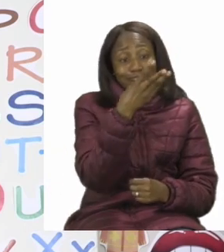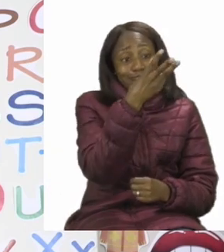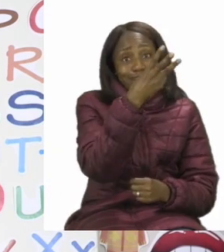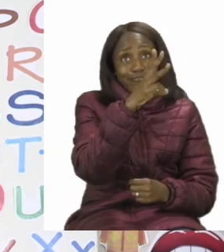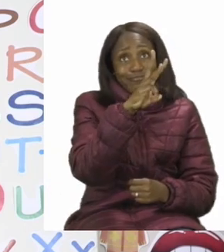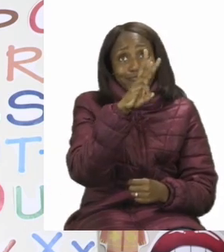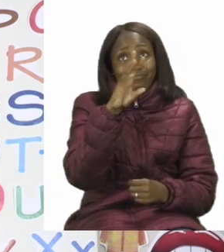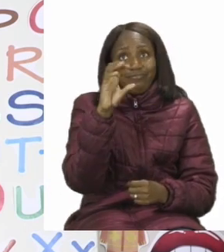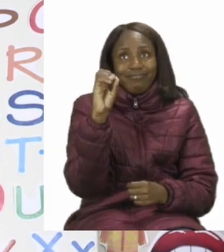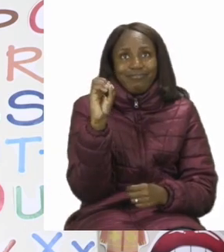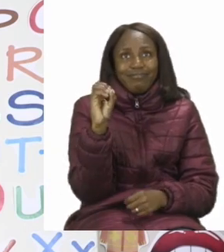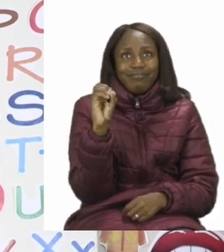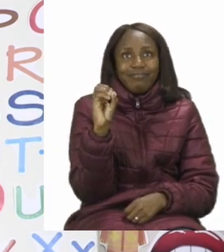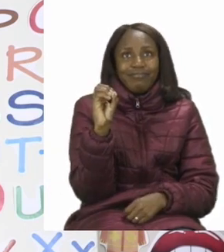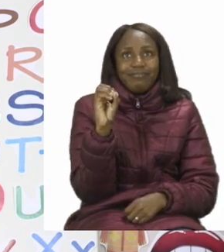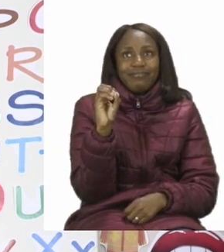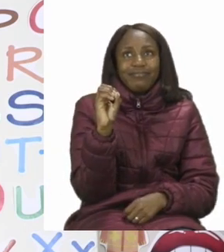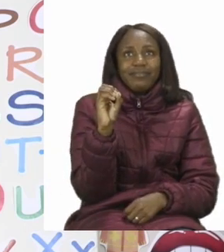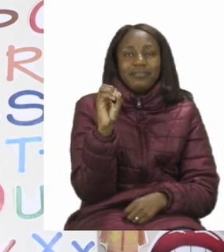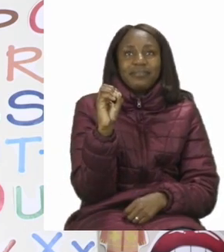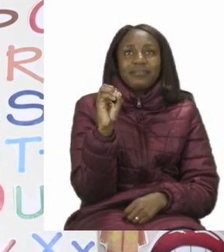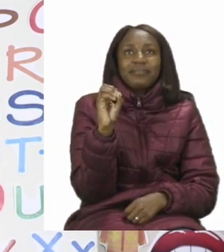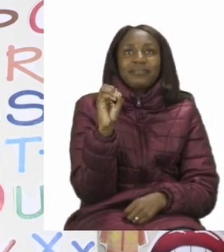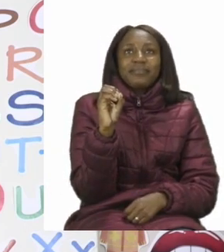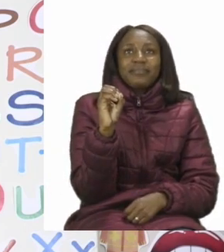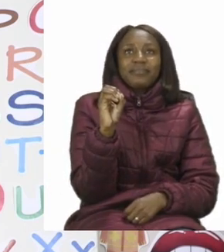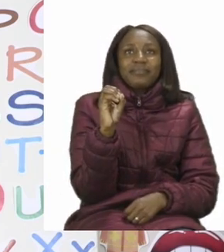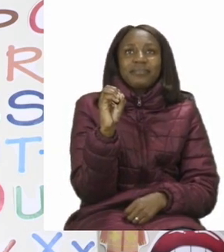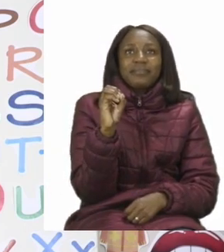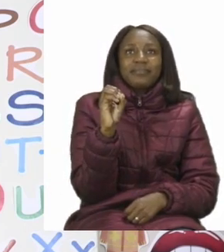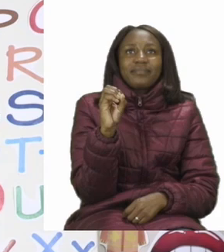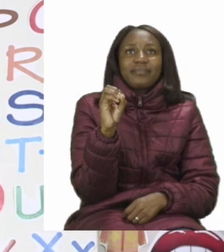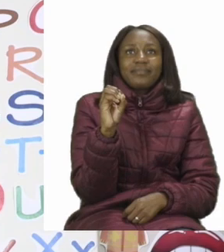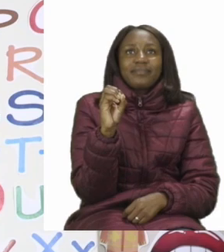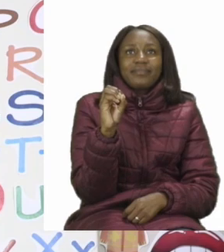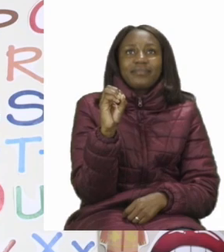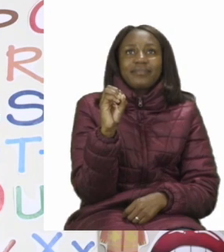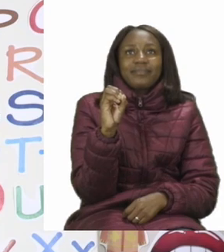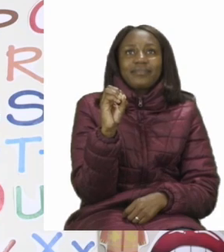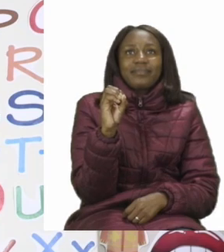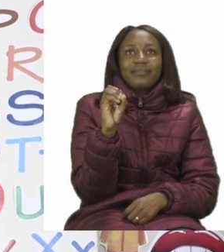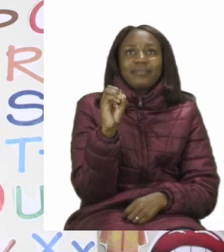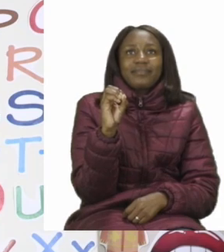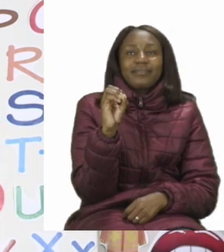times 10 equals 60.